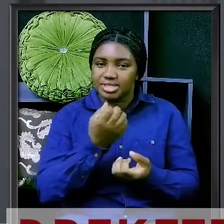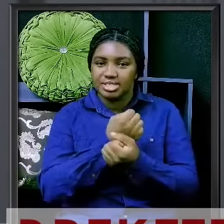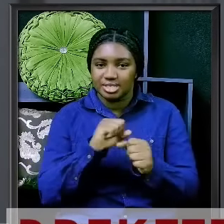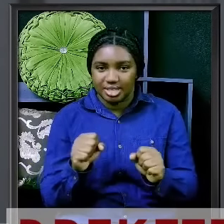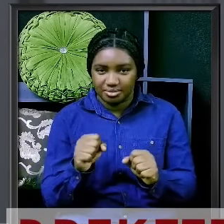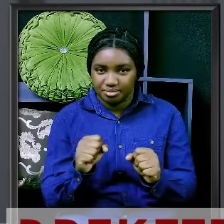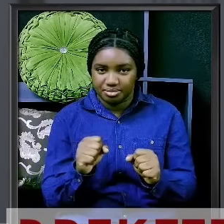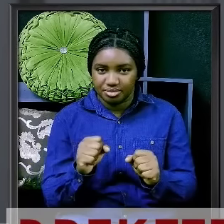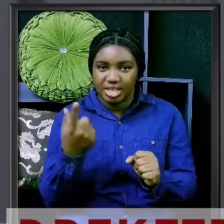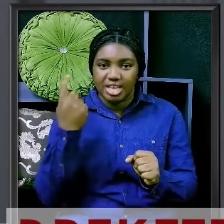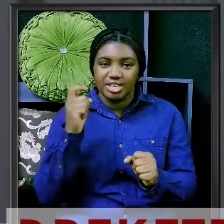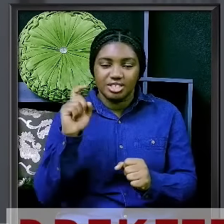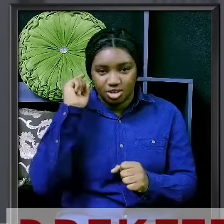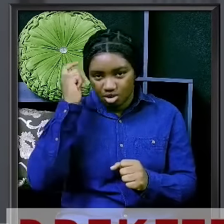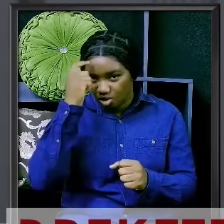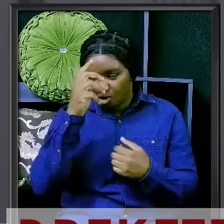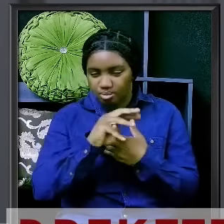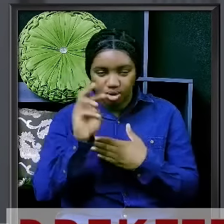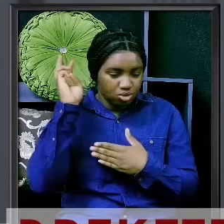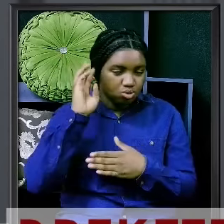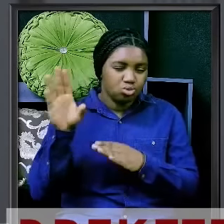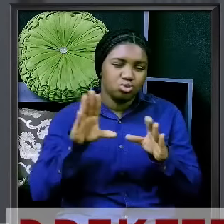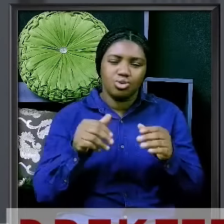The government will do everything to protect that.